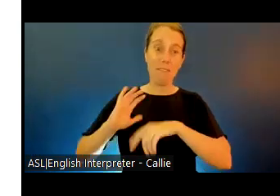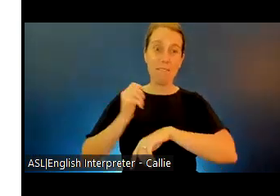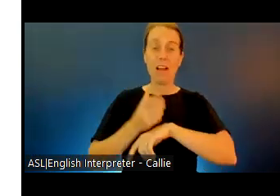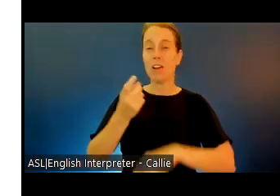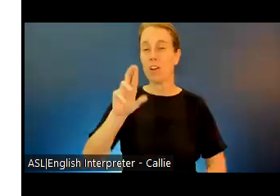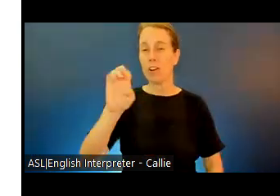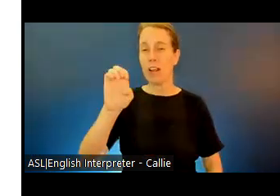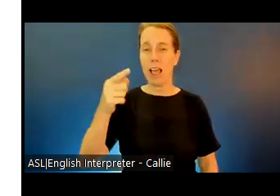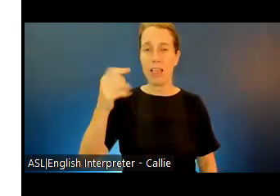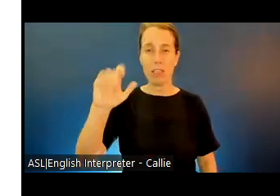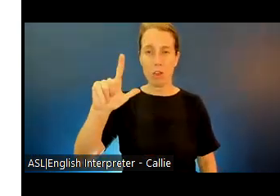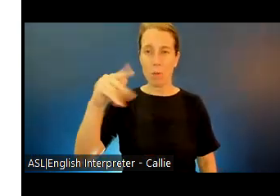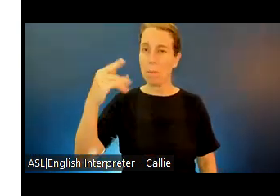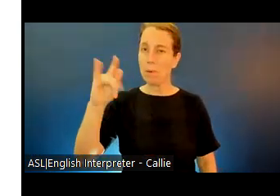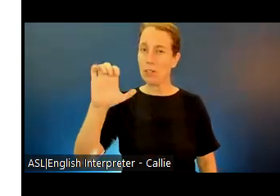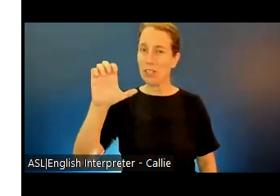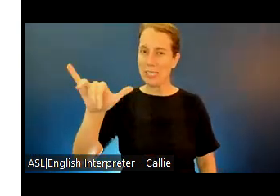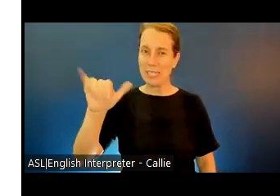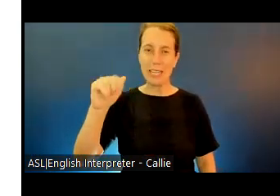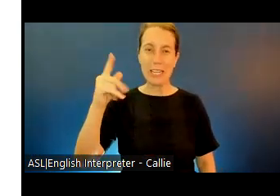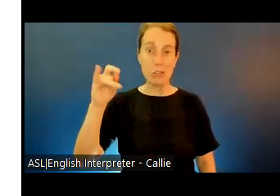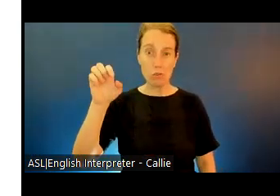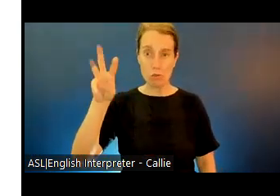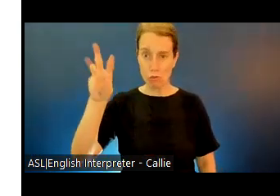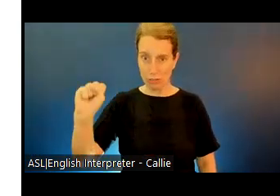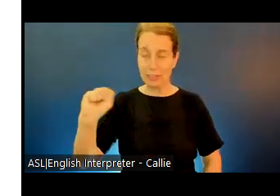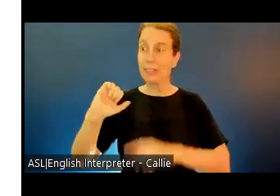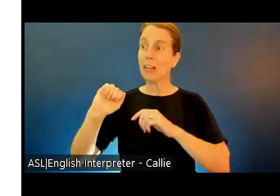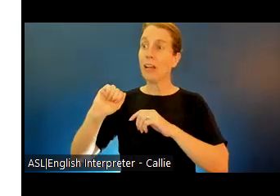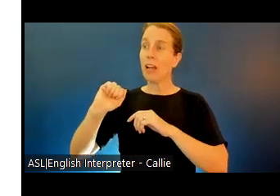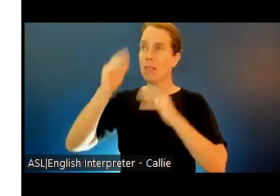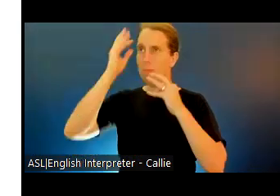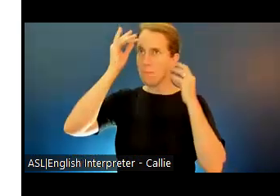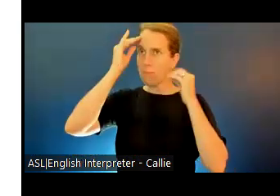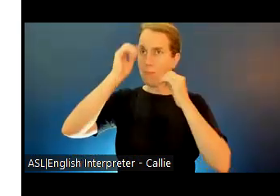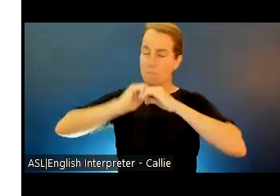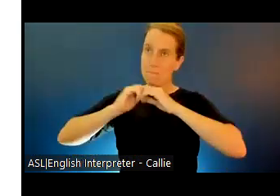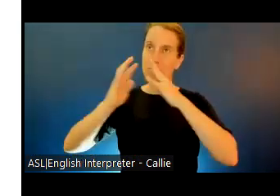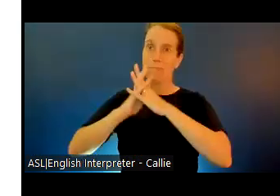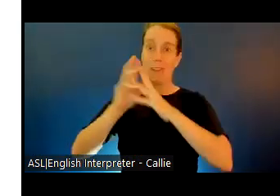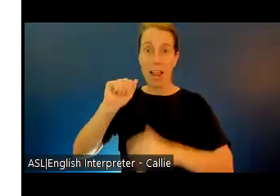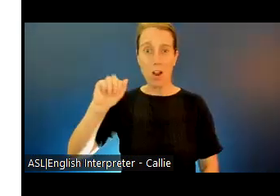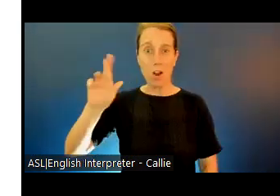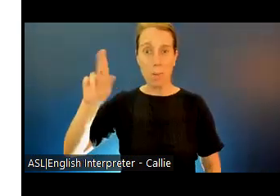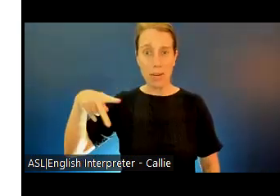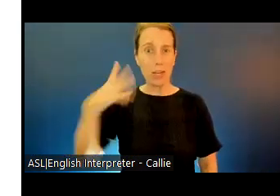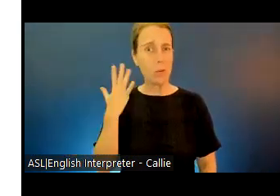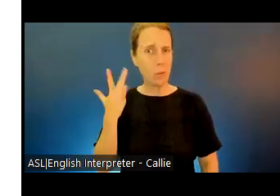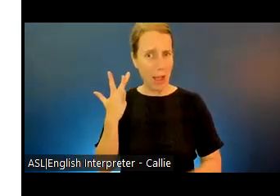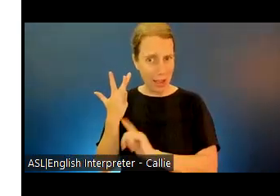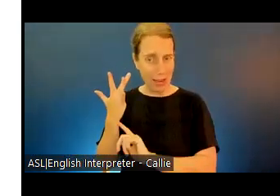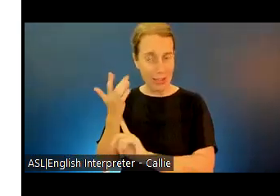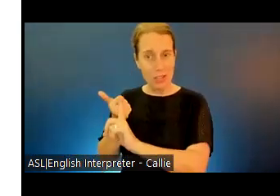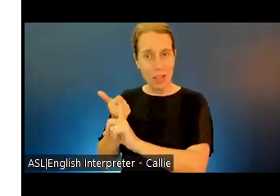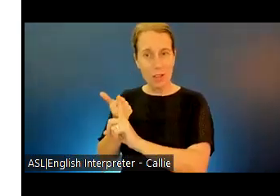Andrus, came up with the notion of founding AARP, one of the key things she always said was, what we do for